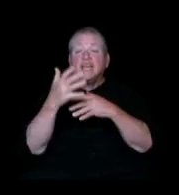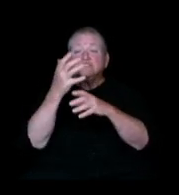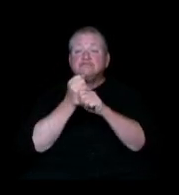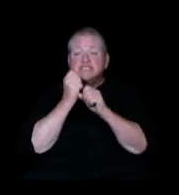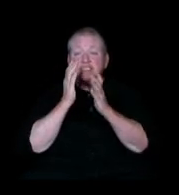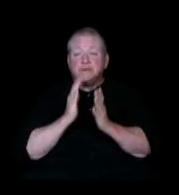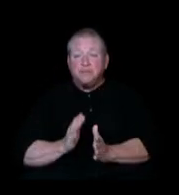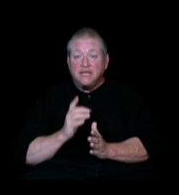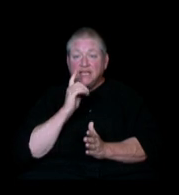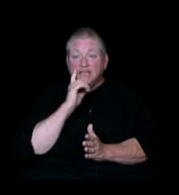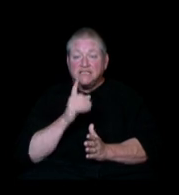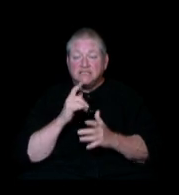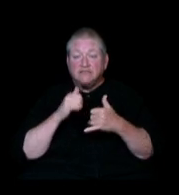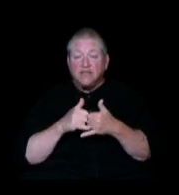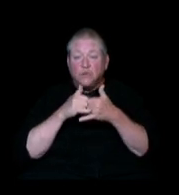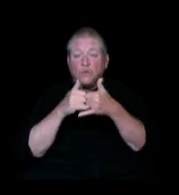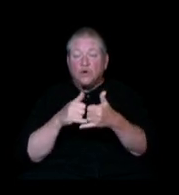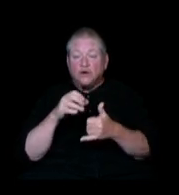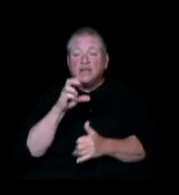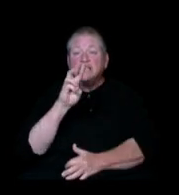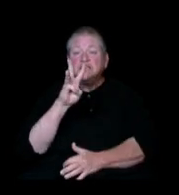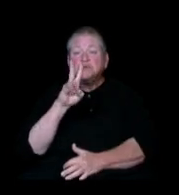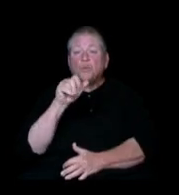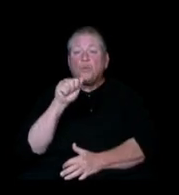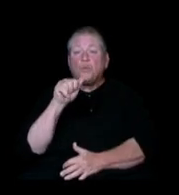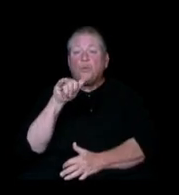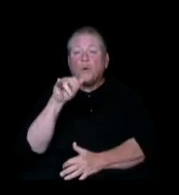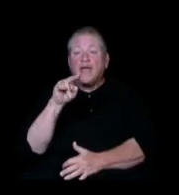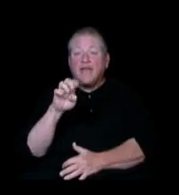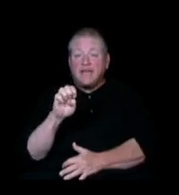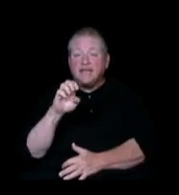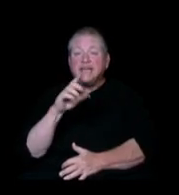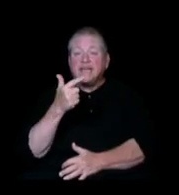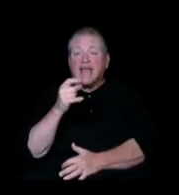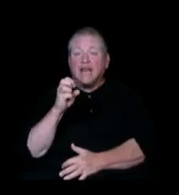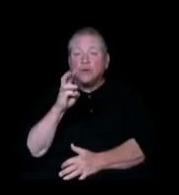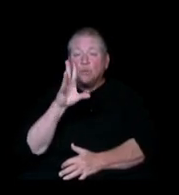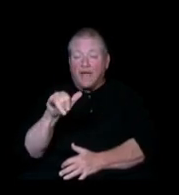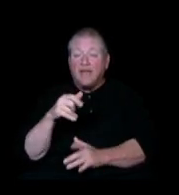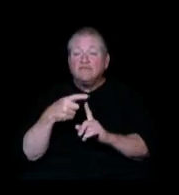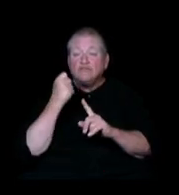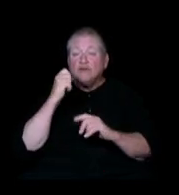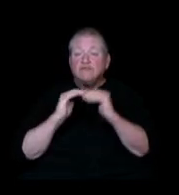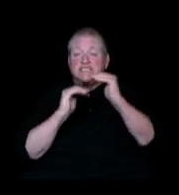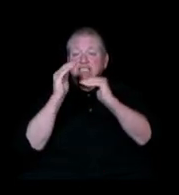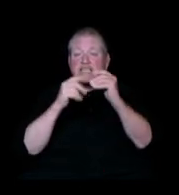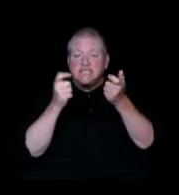The next recipient of the President's Exceptional Effort Award is Wayne Galloway from Facilities Management.